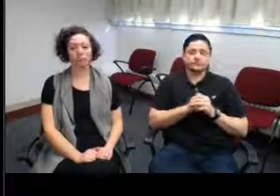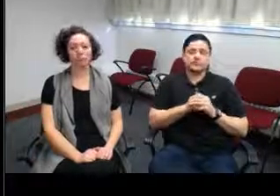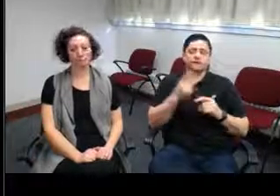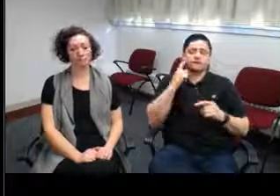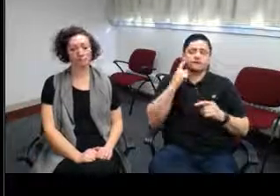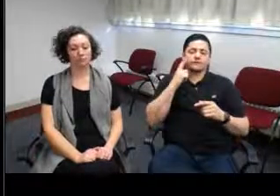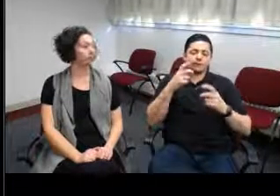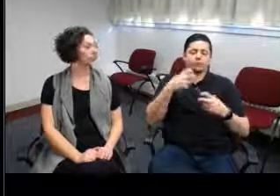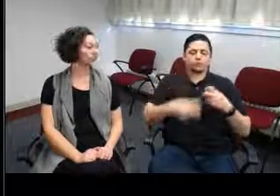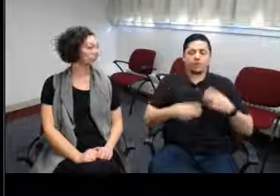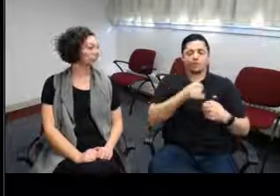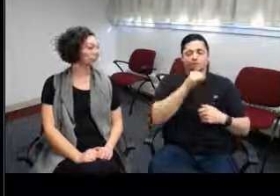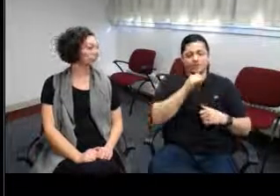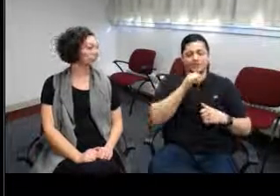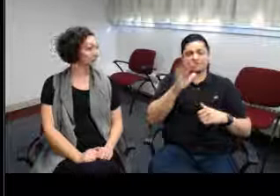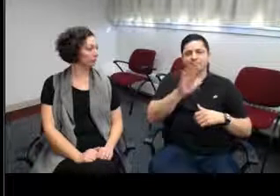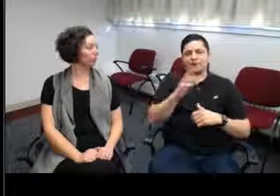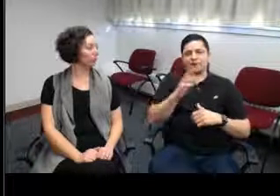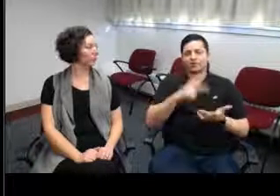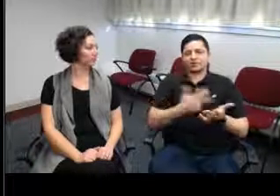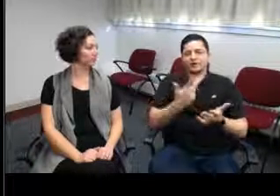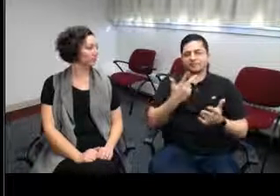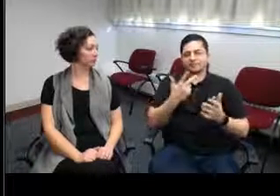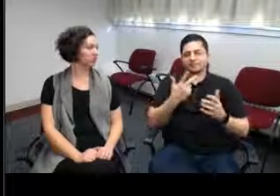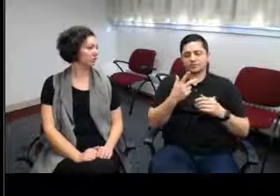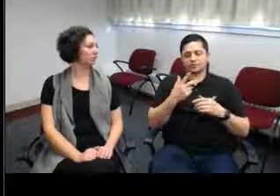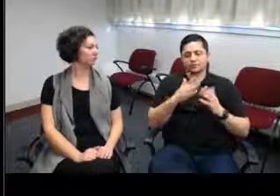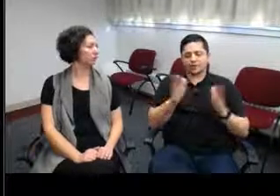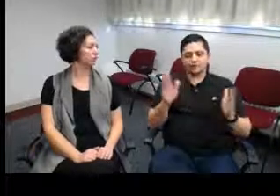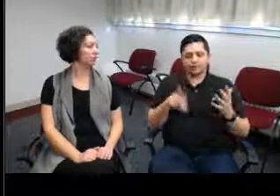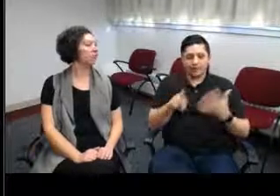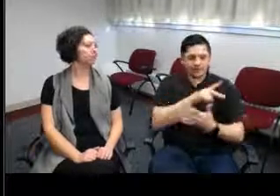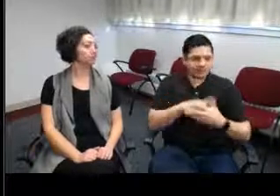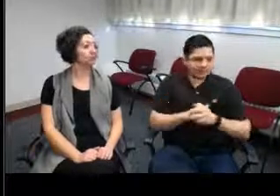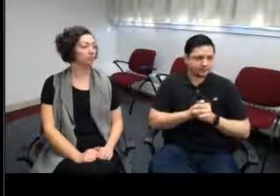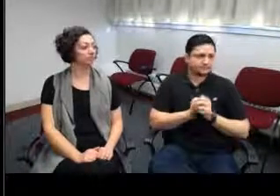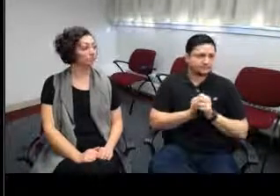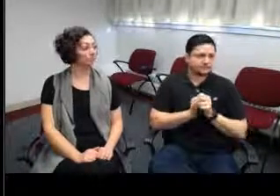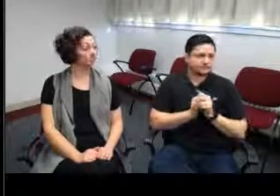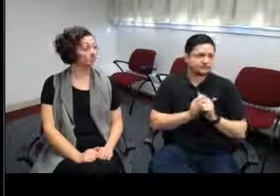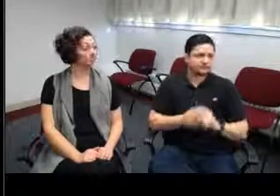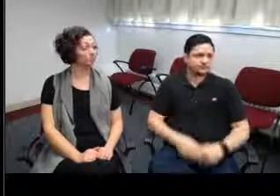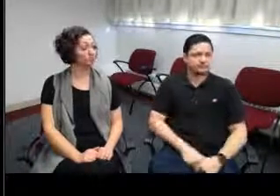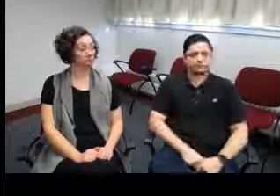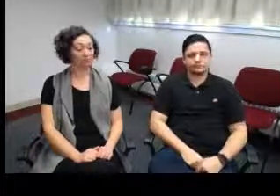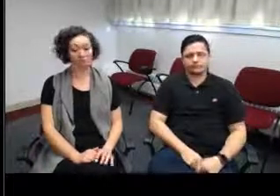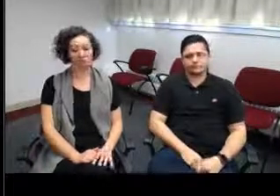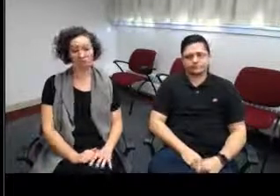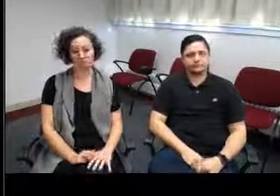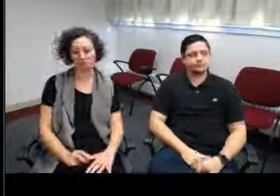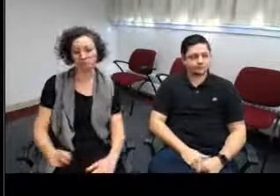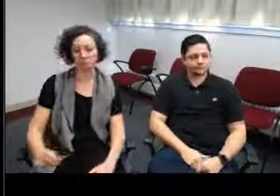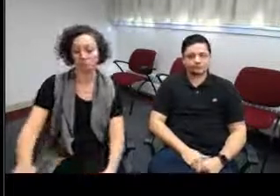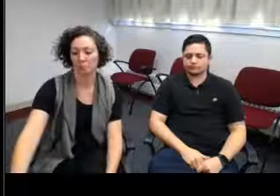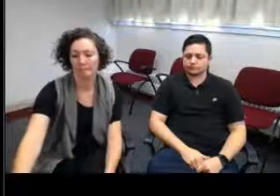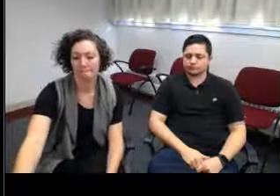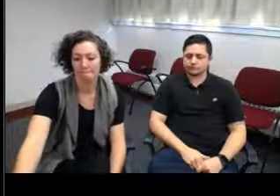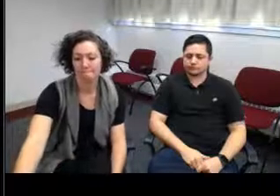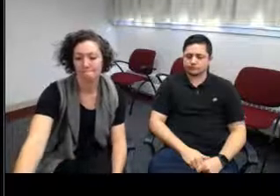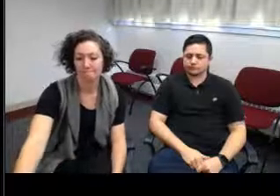trauma exposure, it's 2 times, and problem drinking is 3 times compared to the general